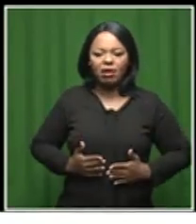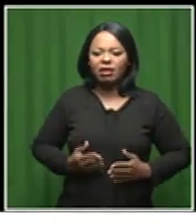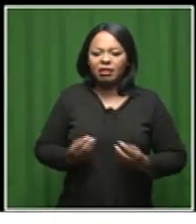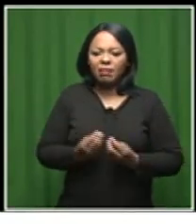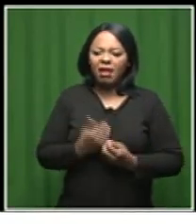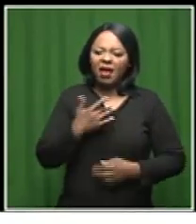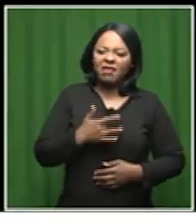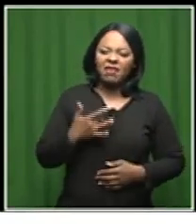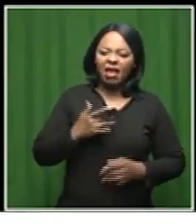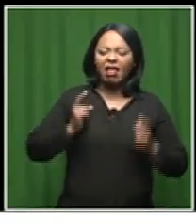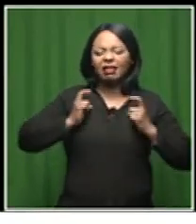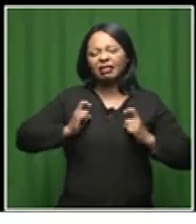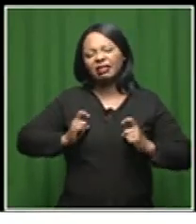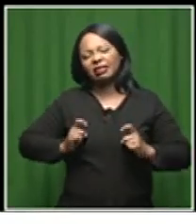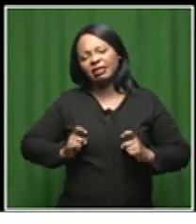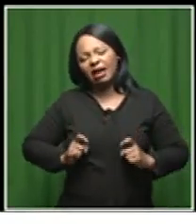feel tired.